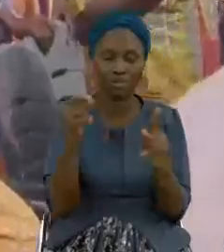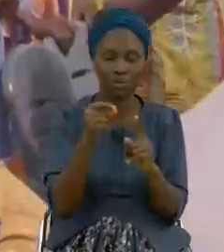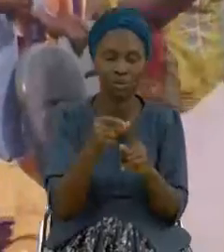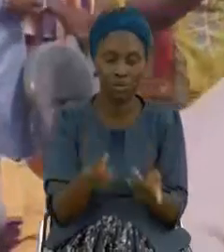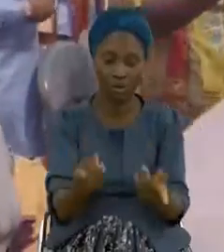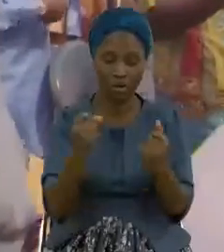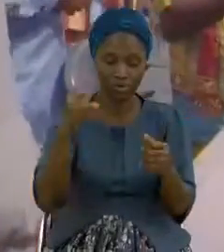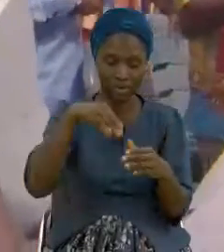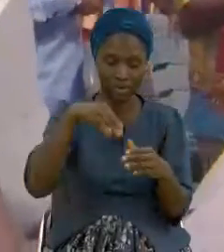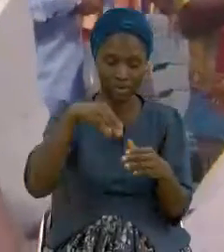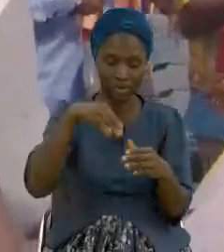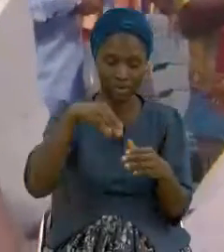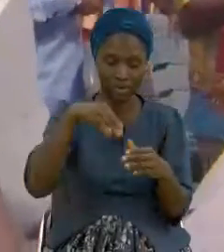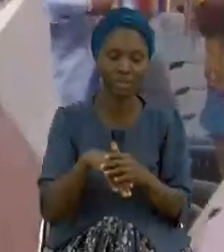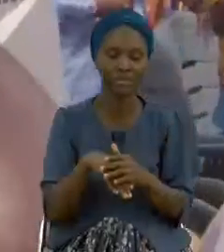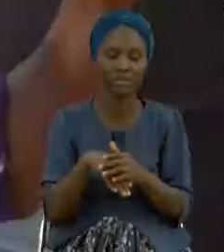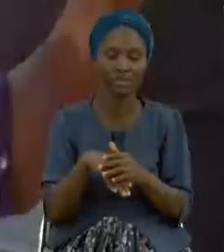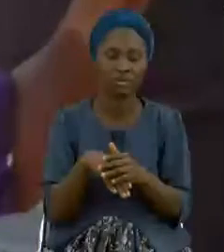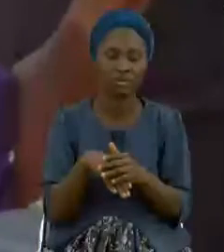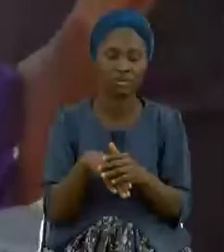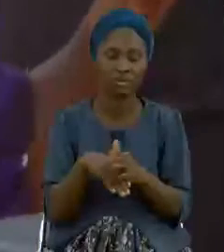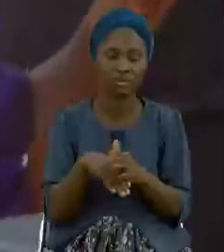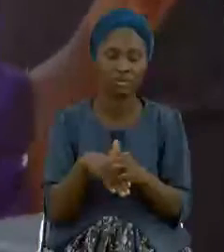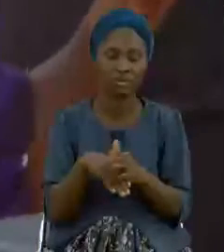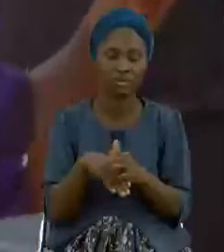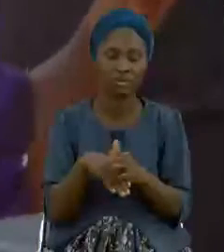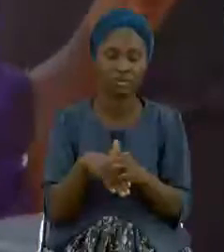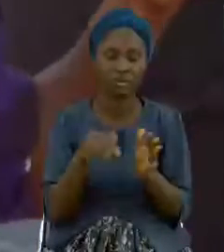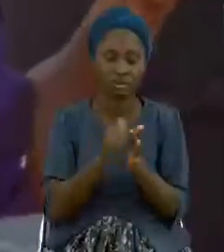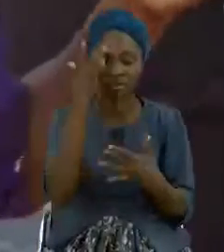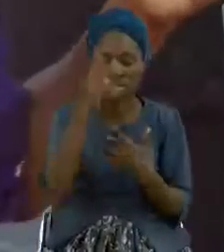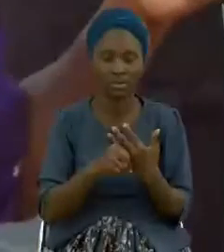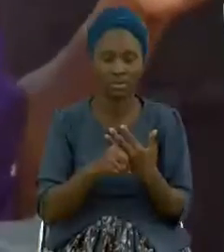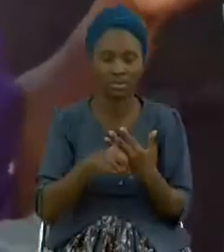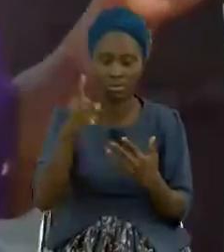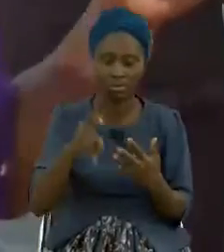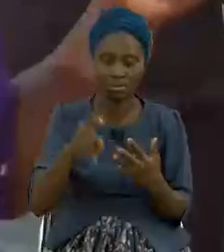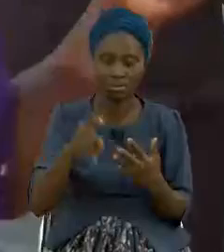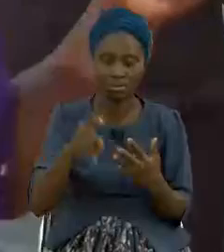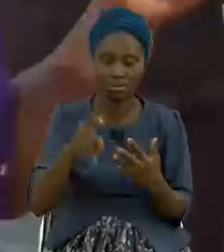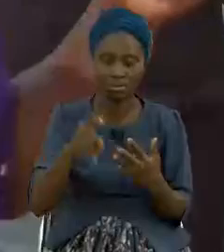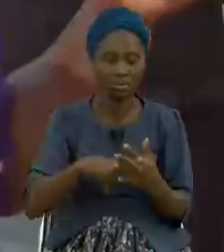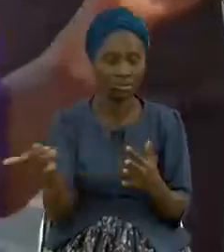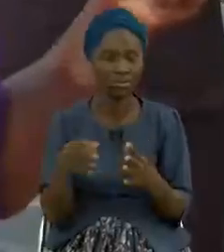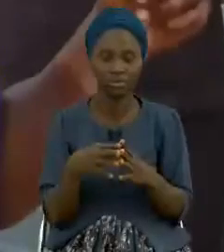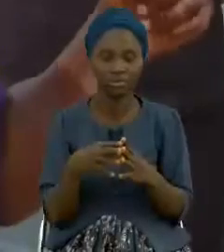that sickness has to go. It's the cure for the